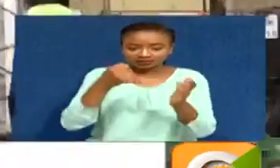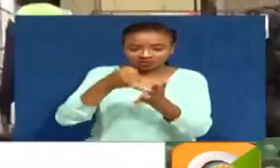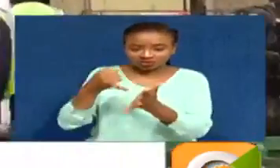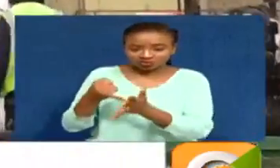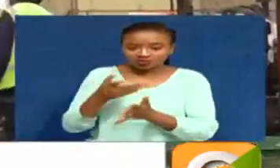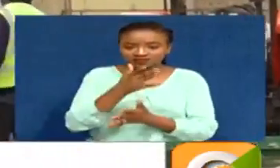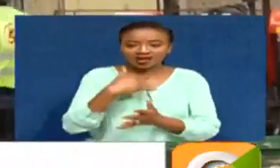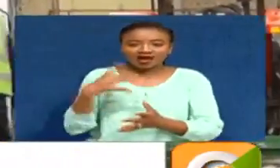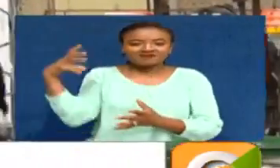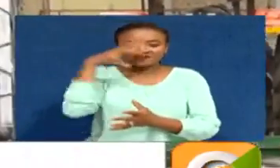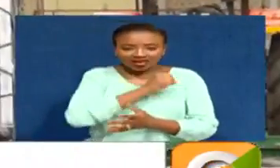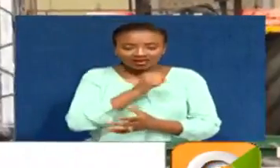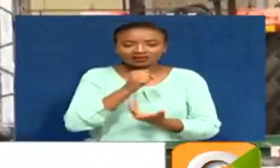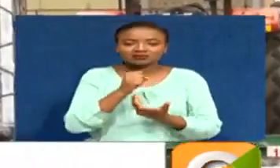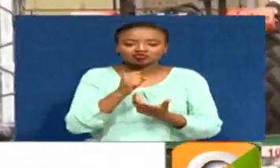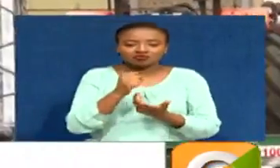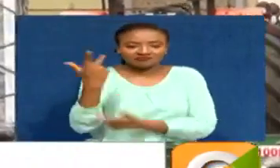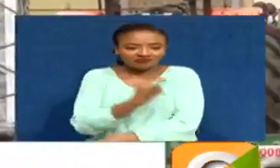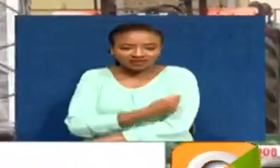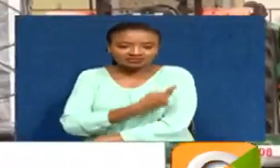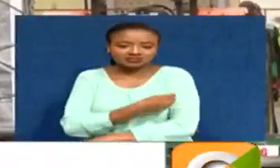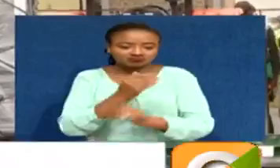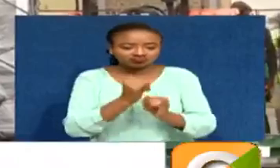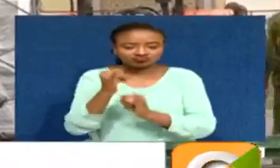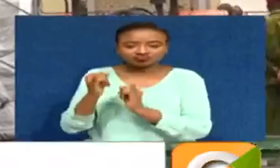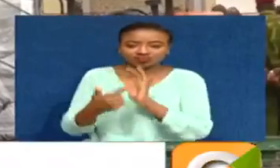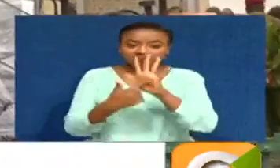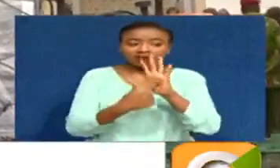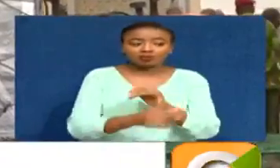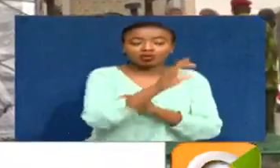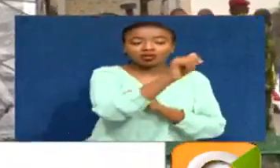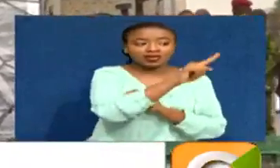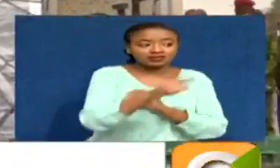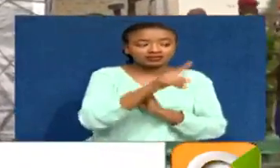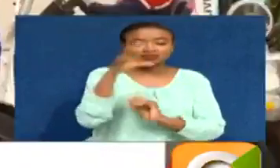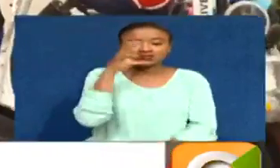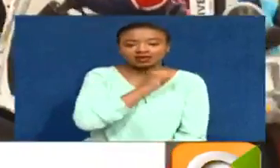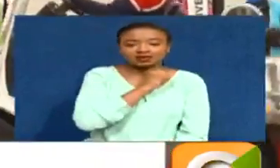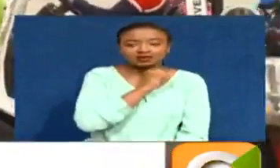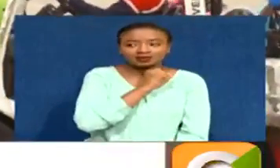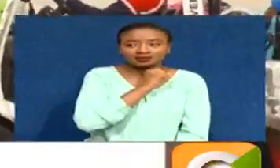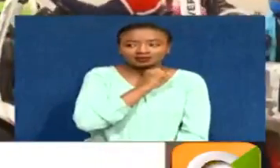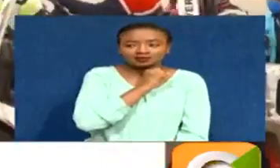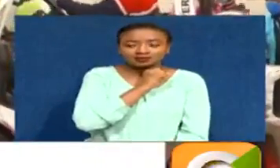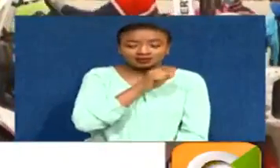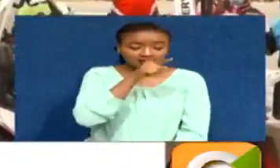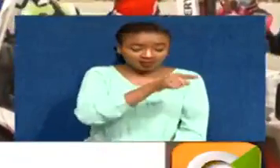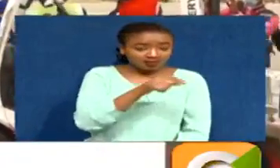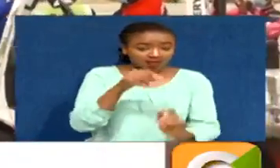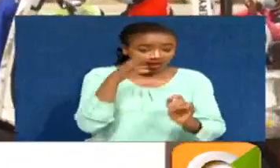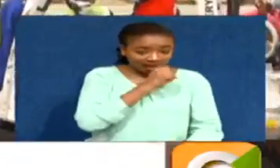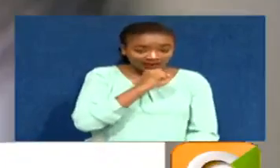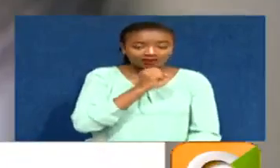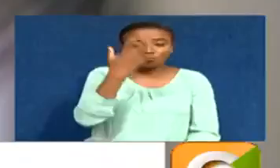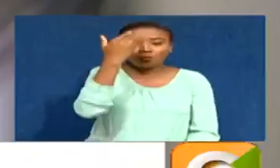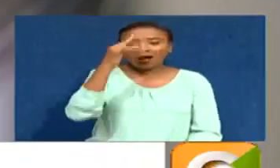a major shortage of fresh supplies of the AstraZeneca vaccine second dose. The crisis, occasioned by